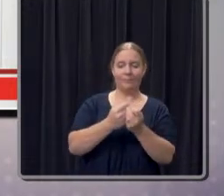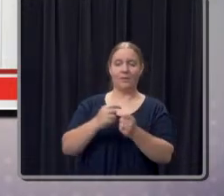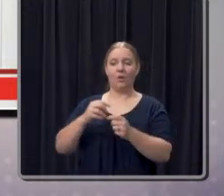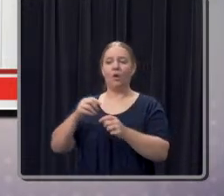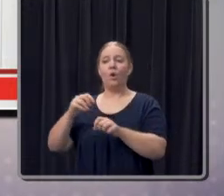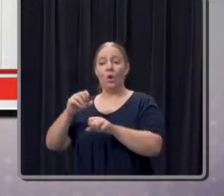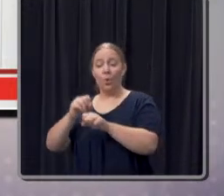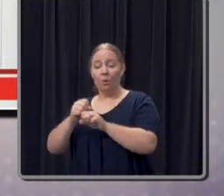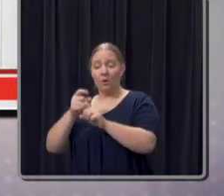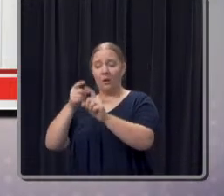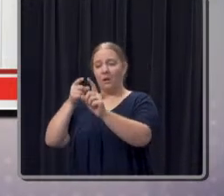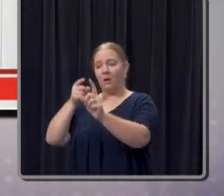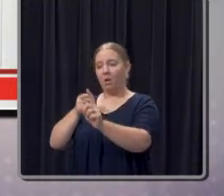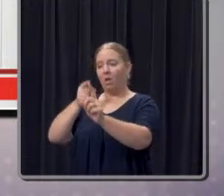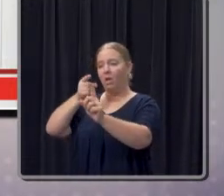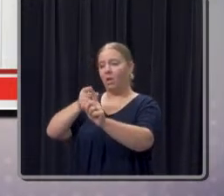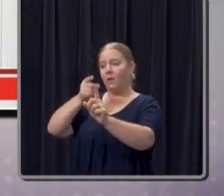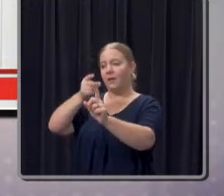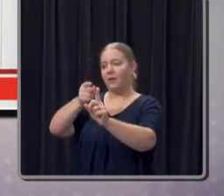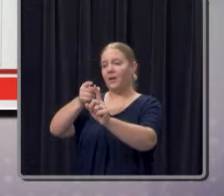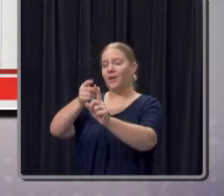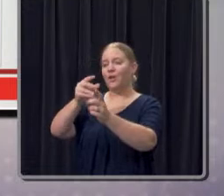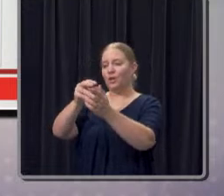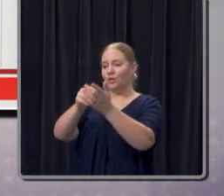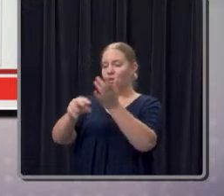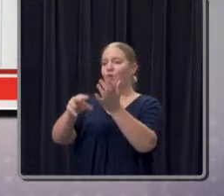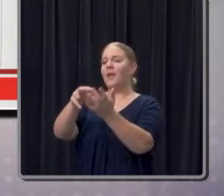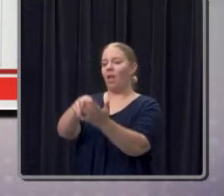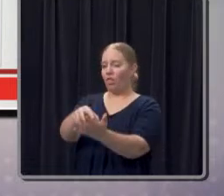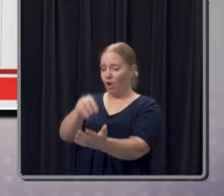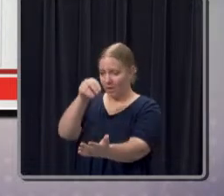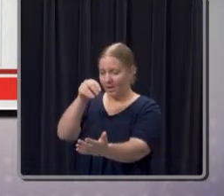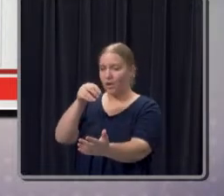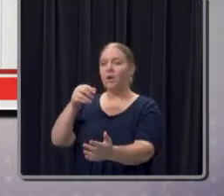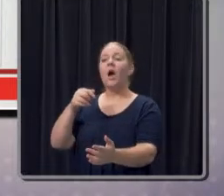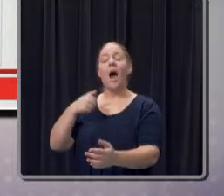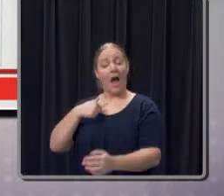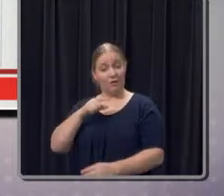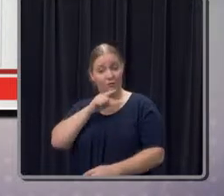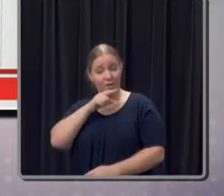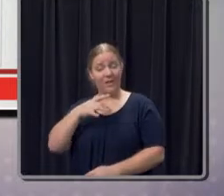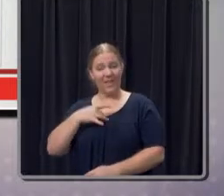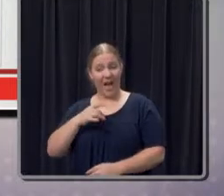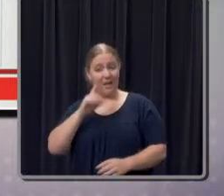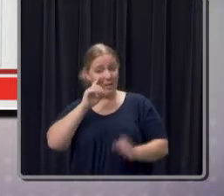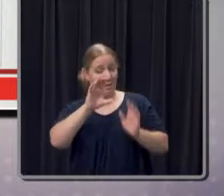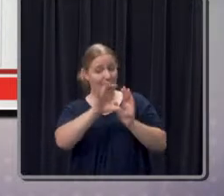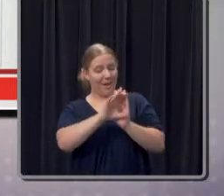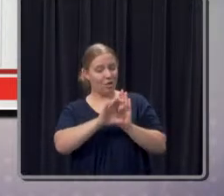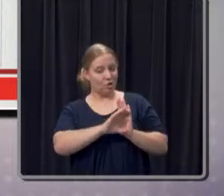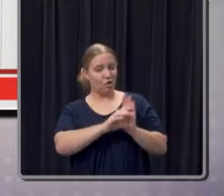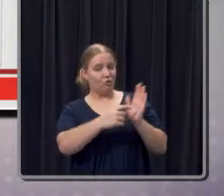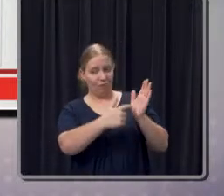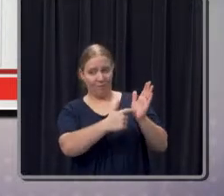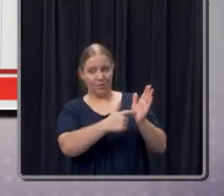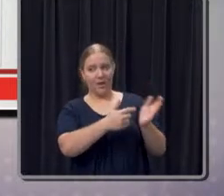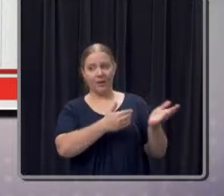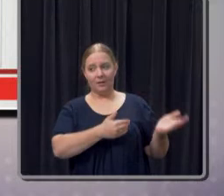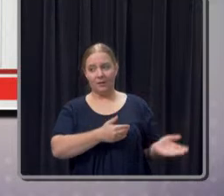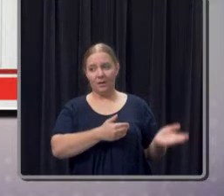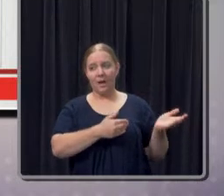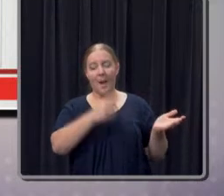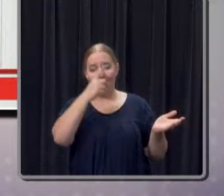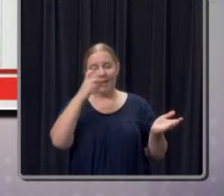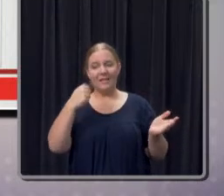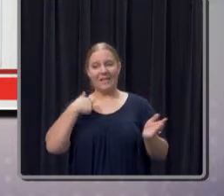working toward the goal of student learning. I really liked this graphic representation